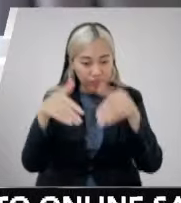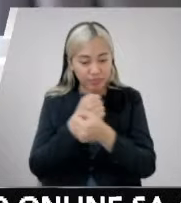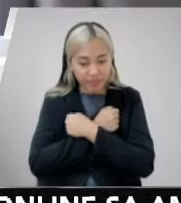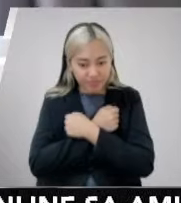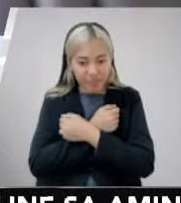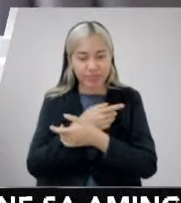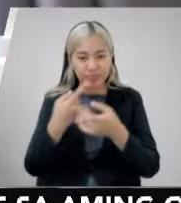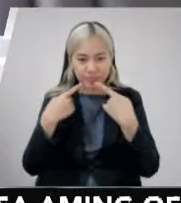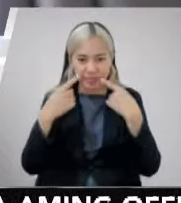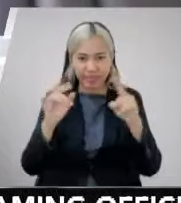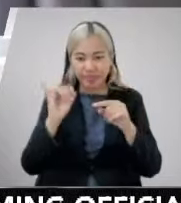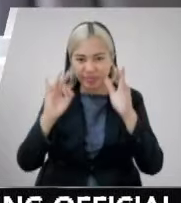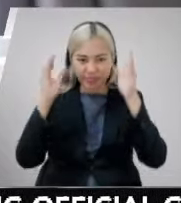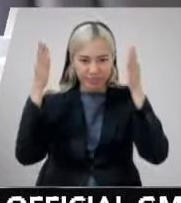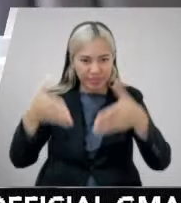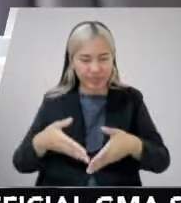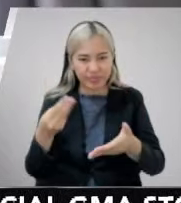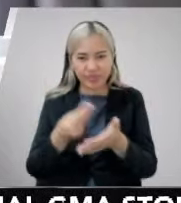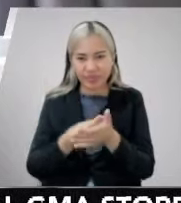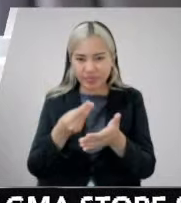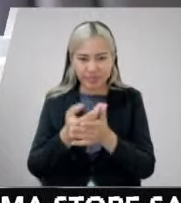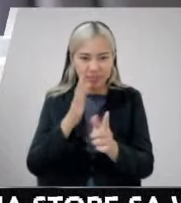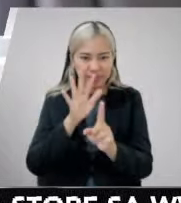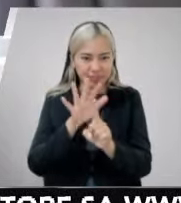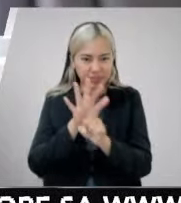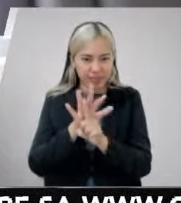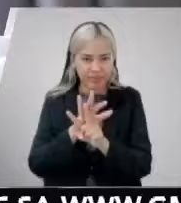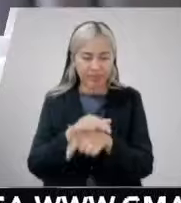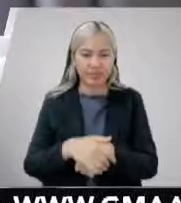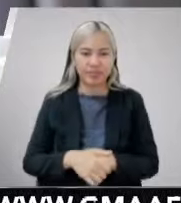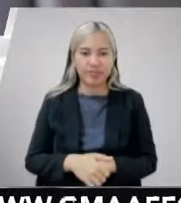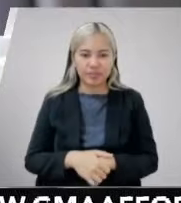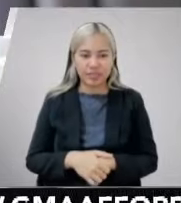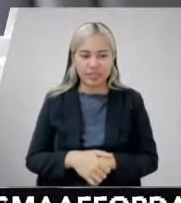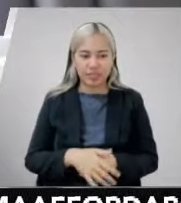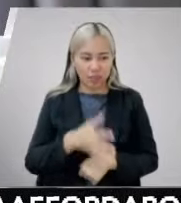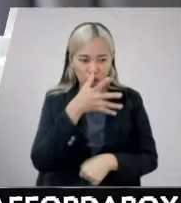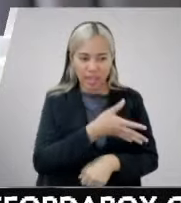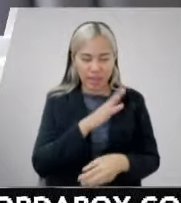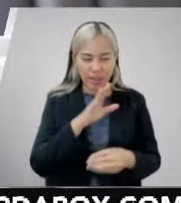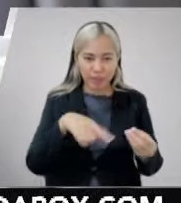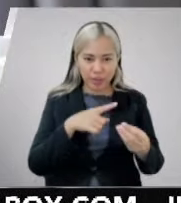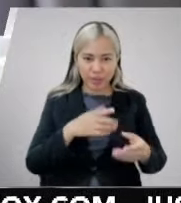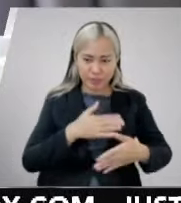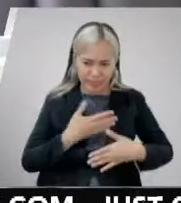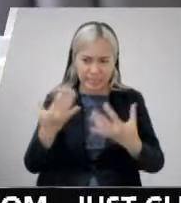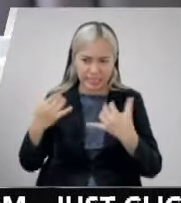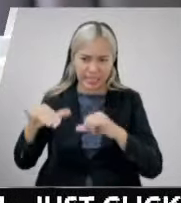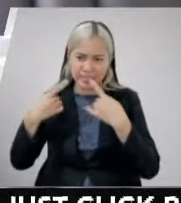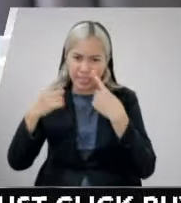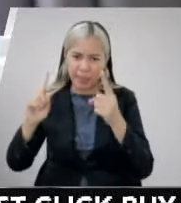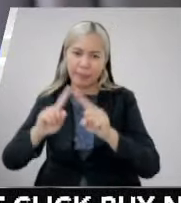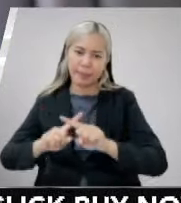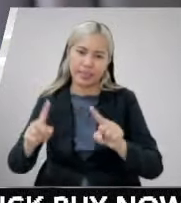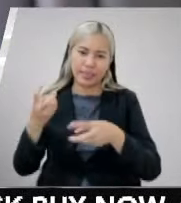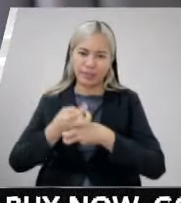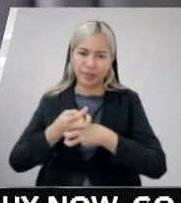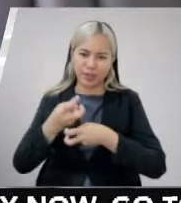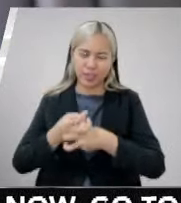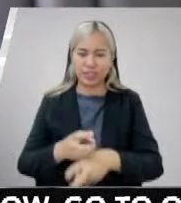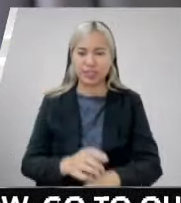or anything else other than just the joy of doing it, you still might succeed, but it's going to be very hard.